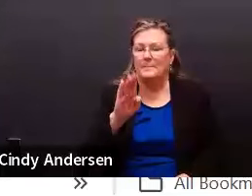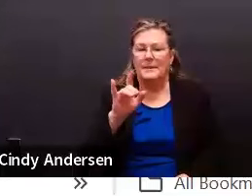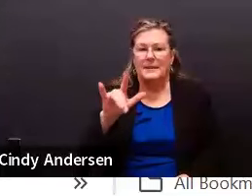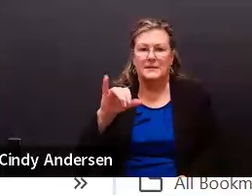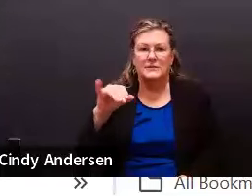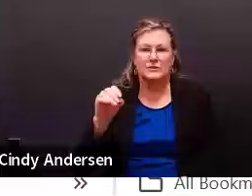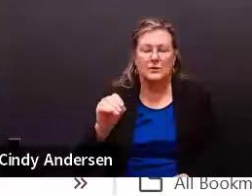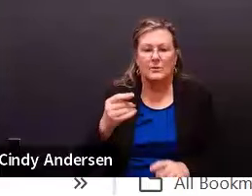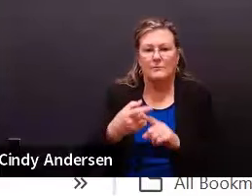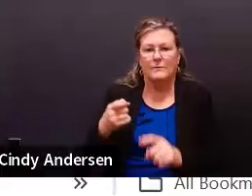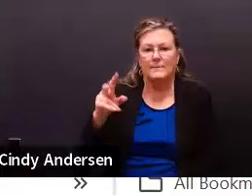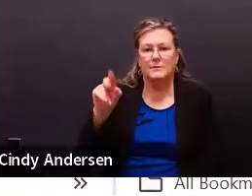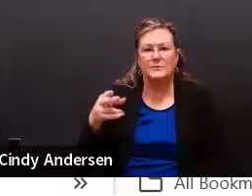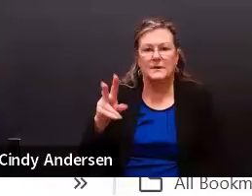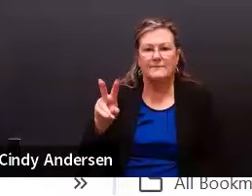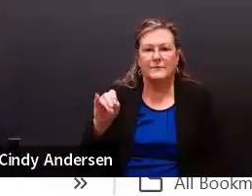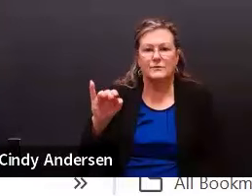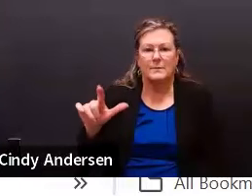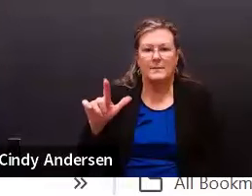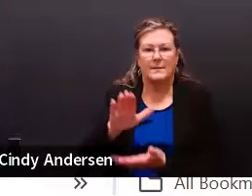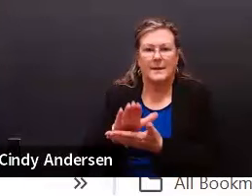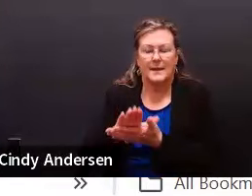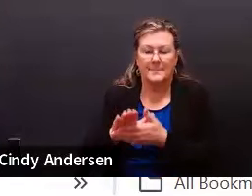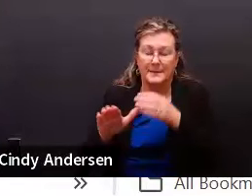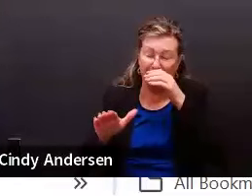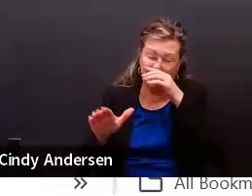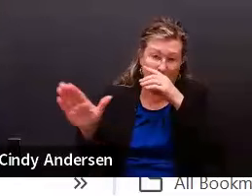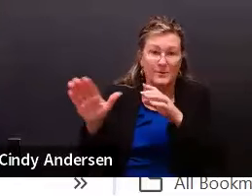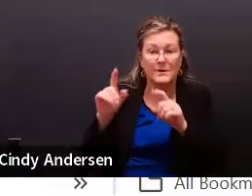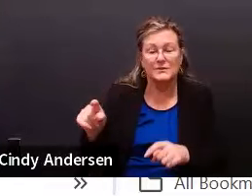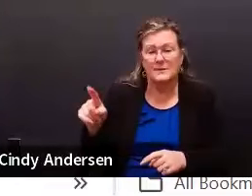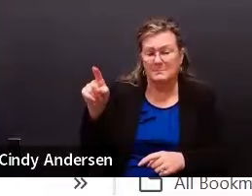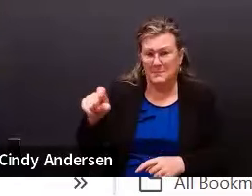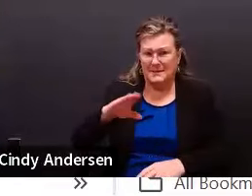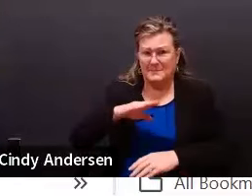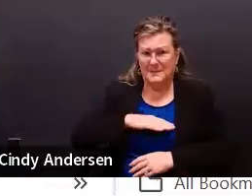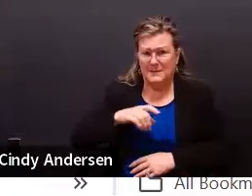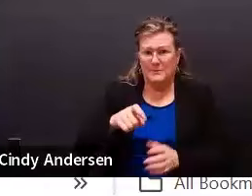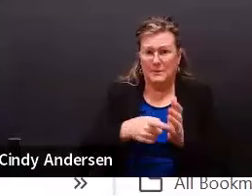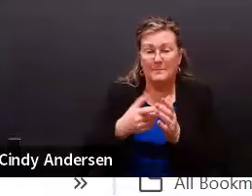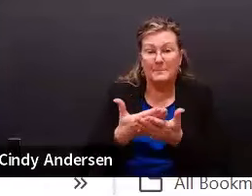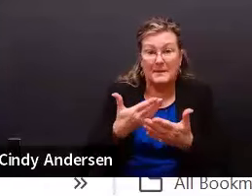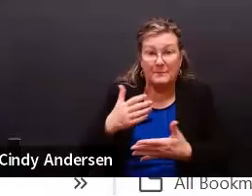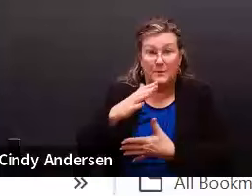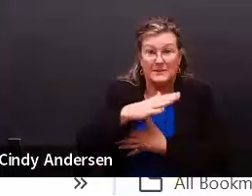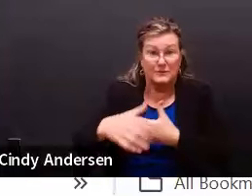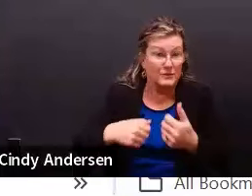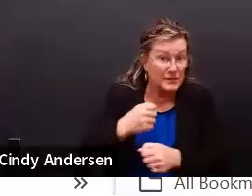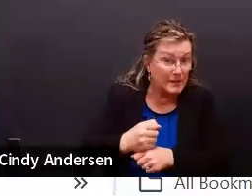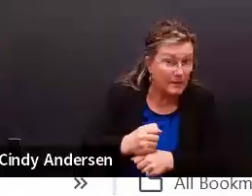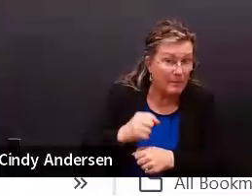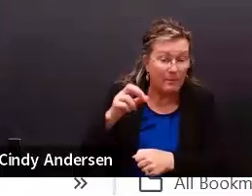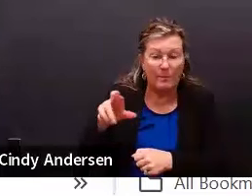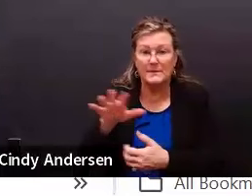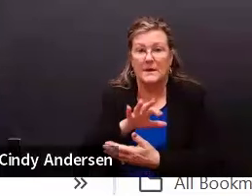from Utah Virtual Academy, but her question was, do they have to meet those requirements before their senior year, or is this an option